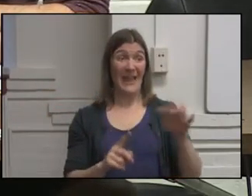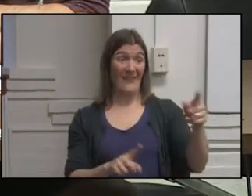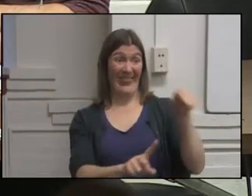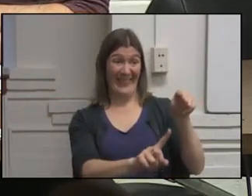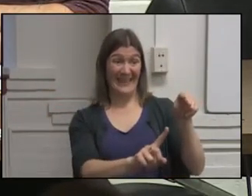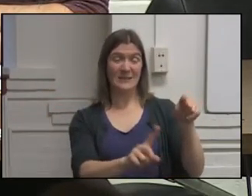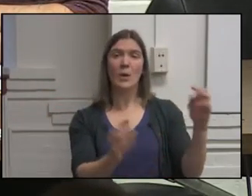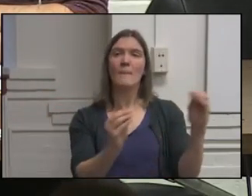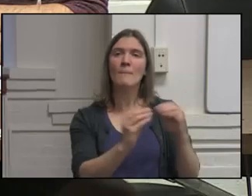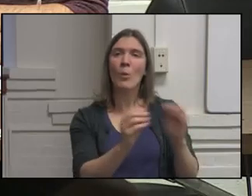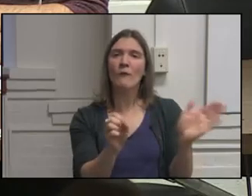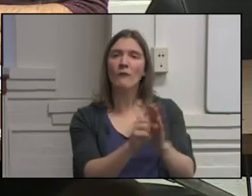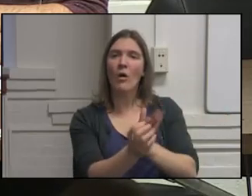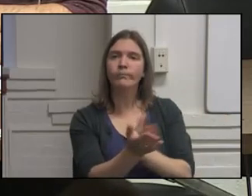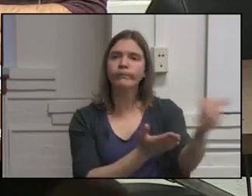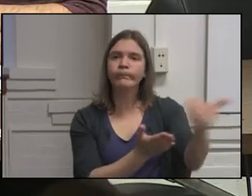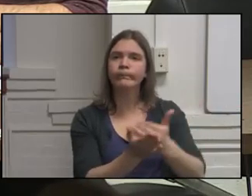And I think